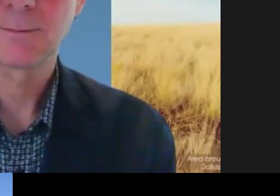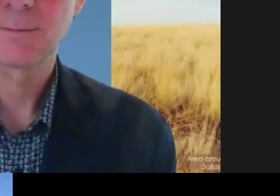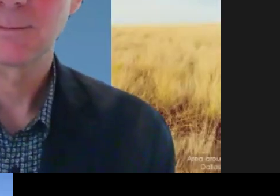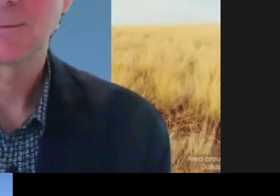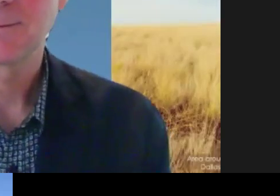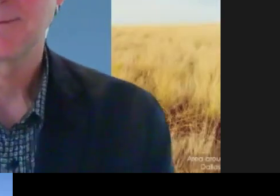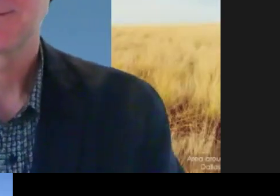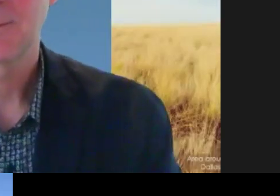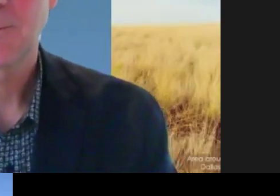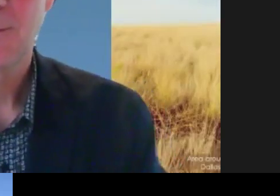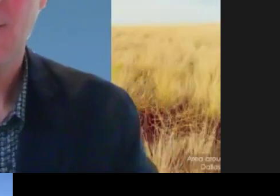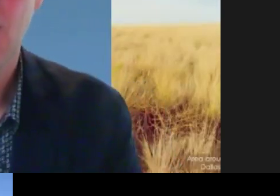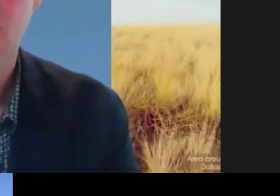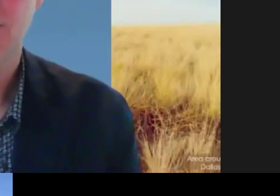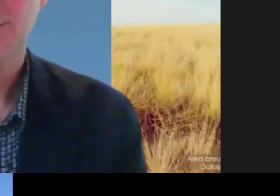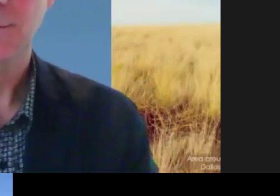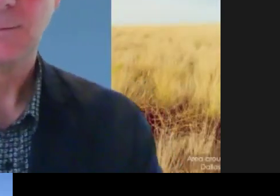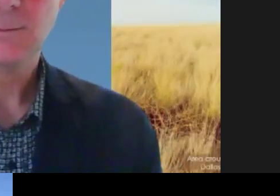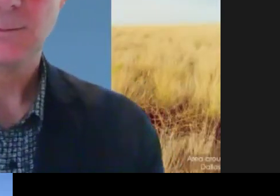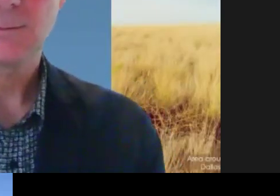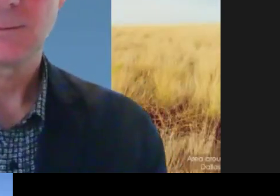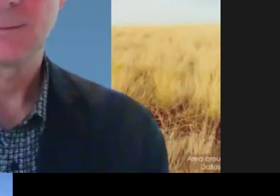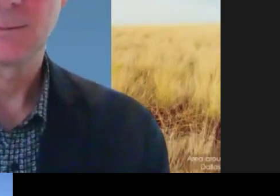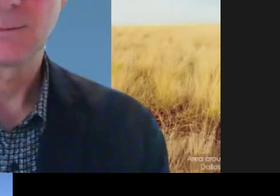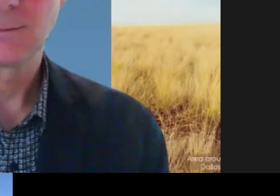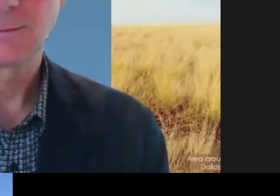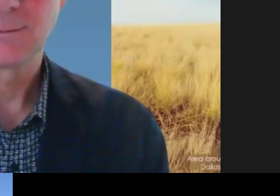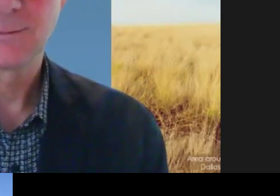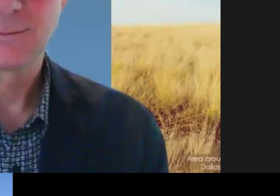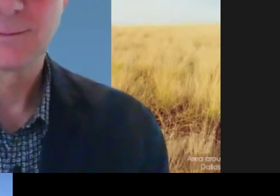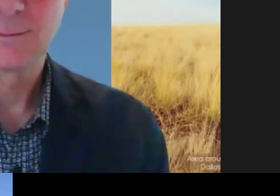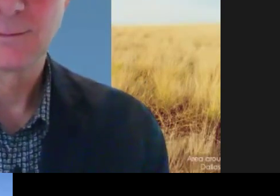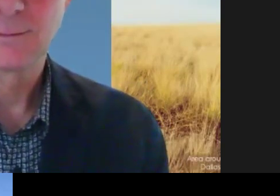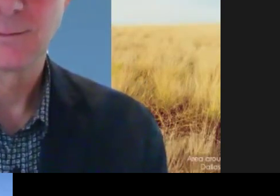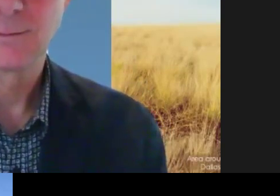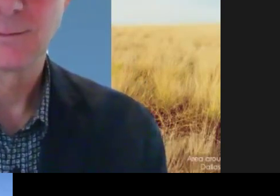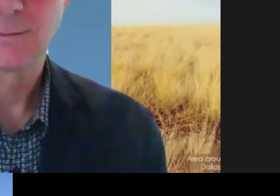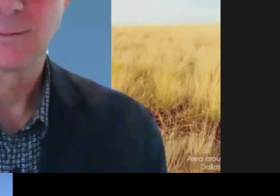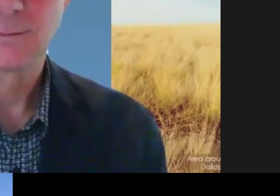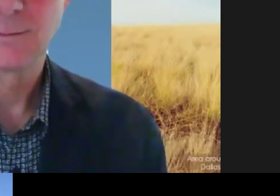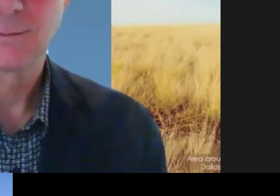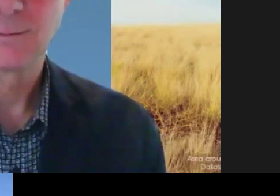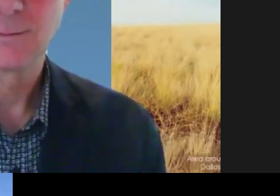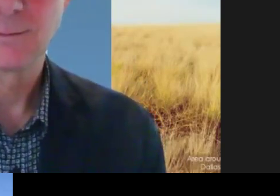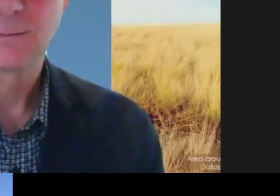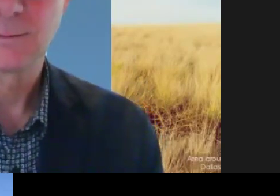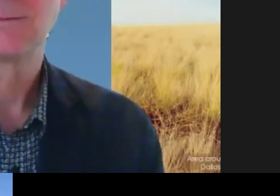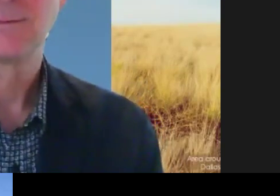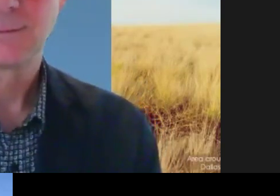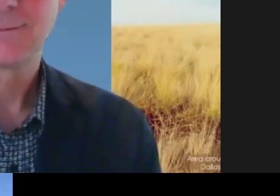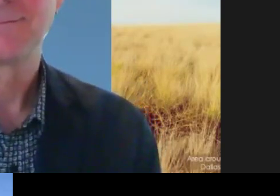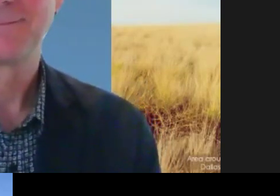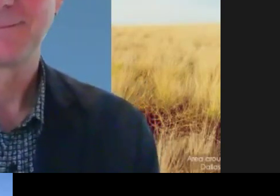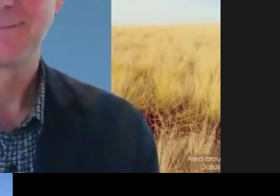Thank you so much for this presentation, Serge. I can tell it was really well received. We had over